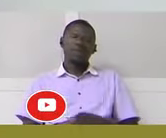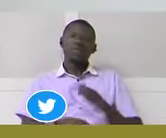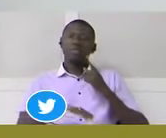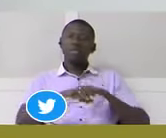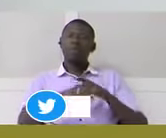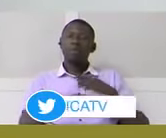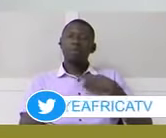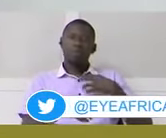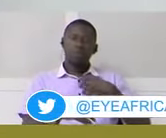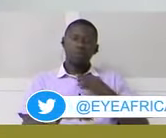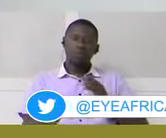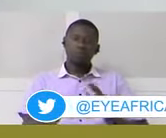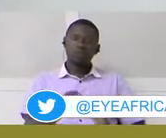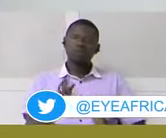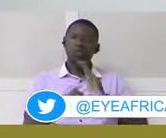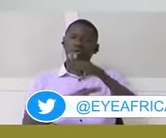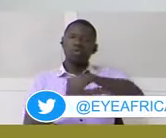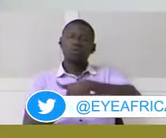So